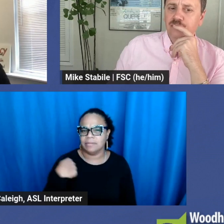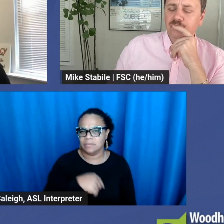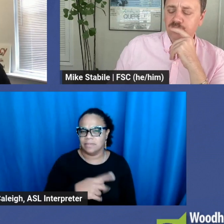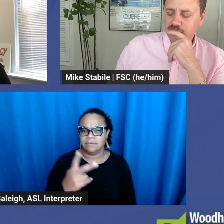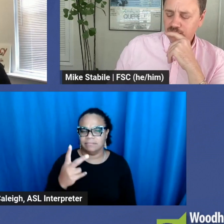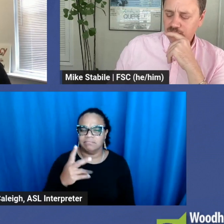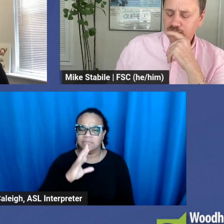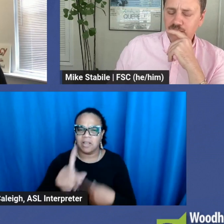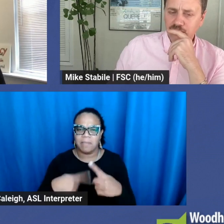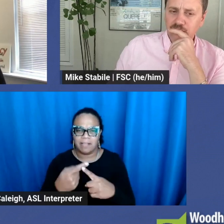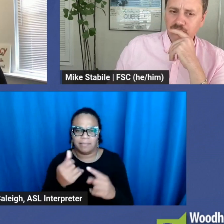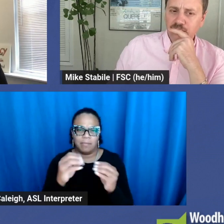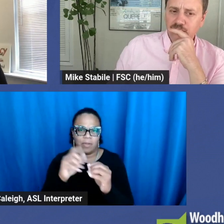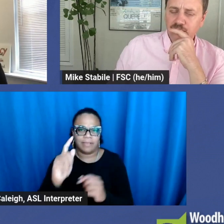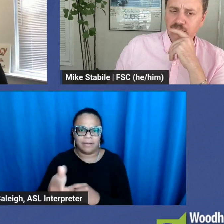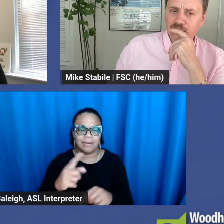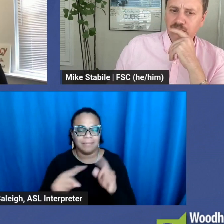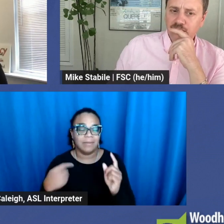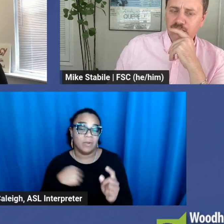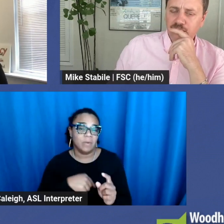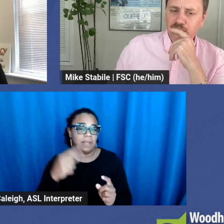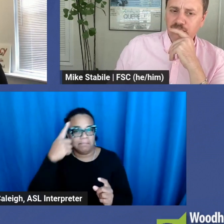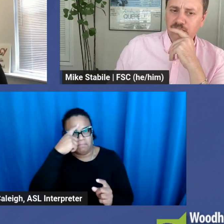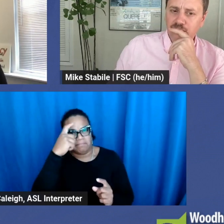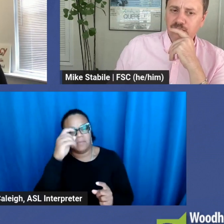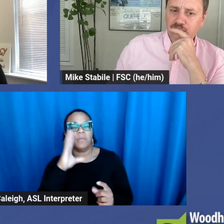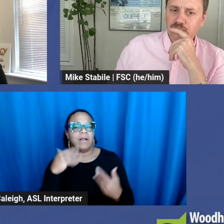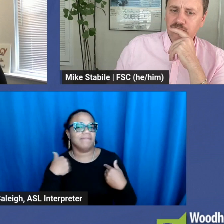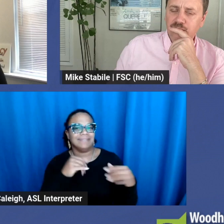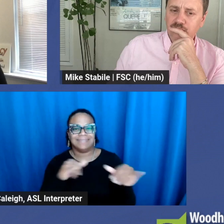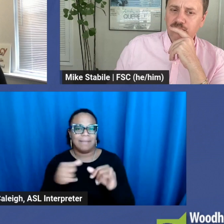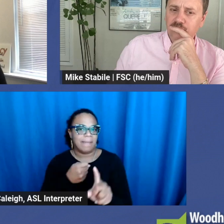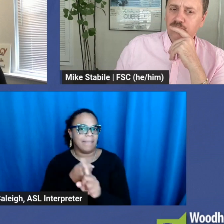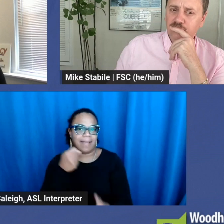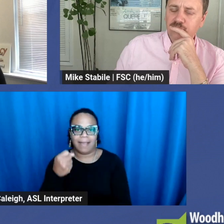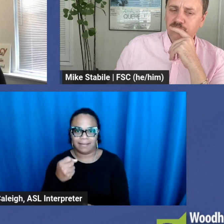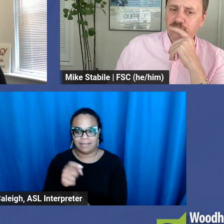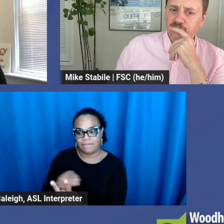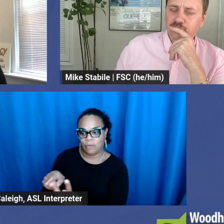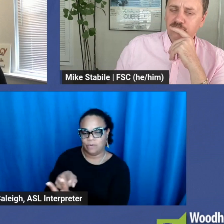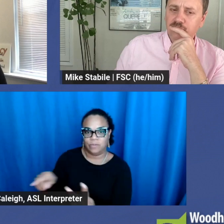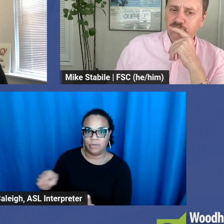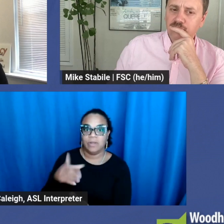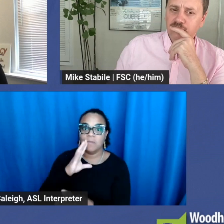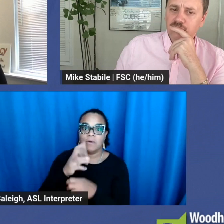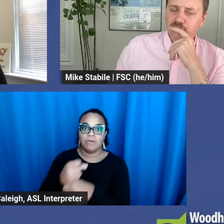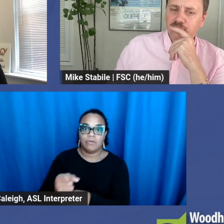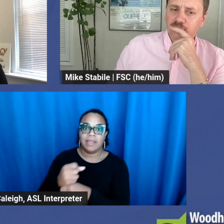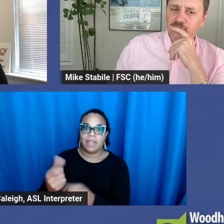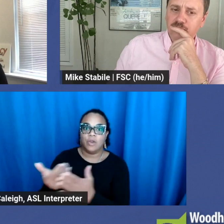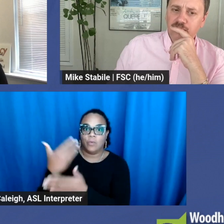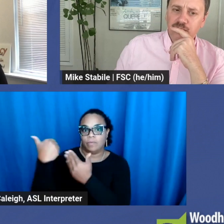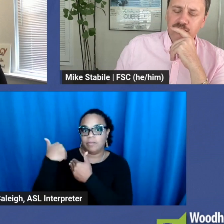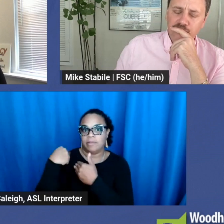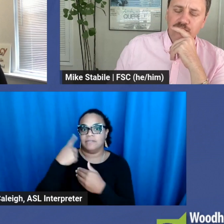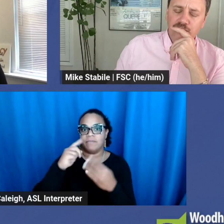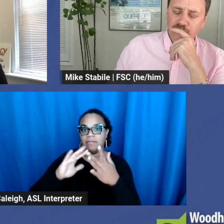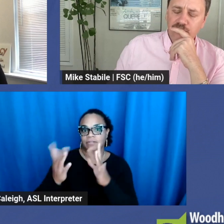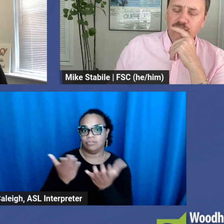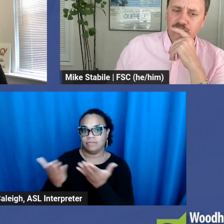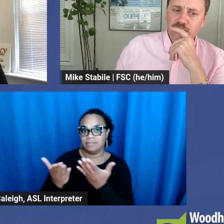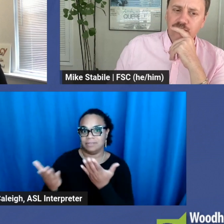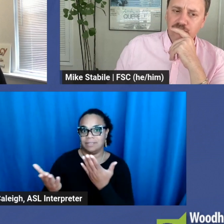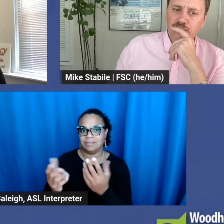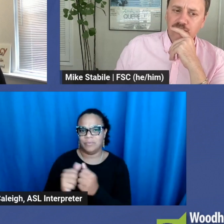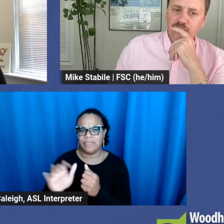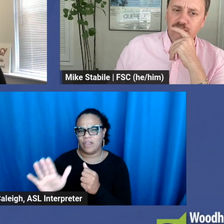we think it might have some of the same impact that SESTA FOSTA did of creating new liabilities for online services around a vaguely defined set